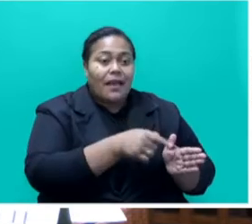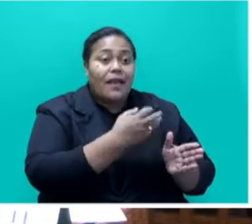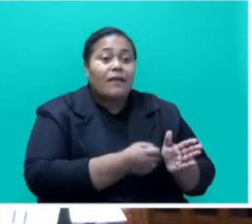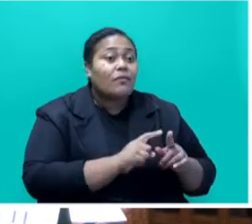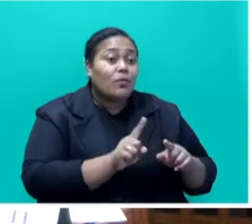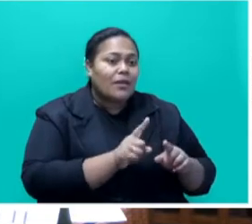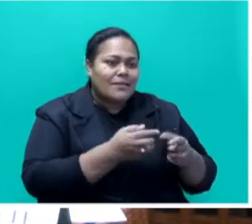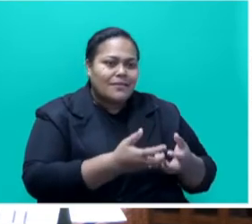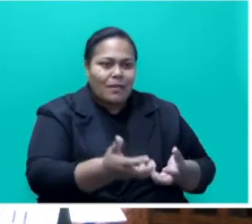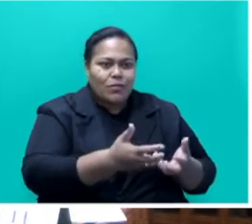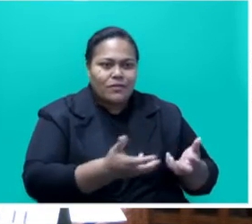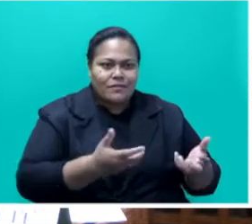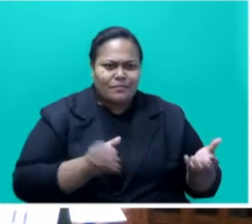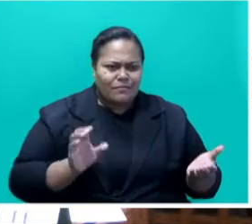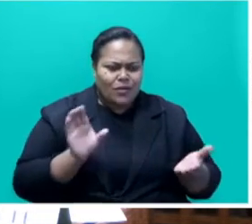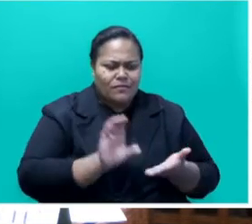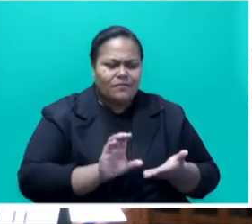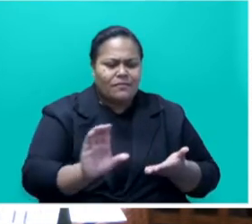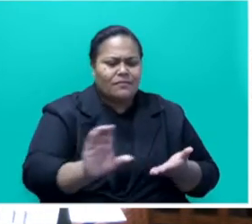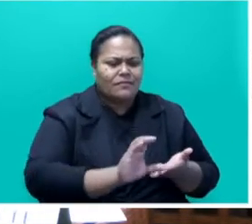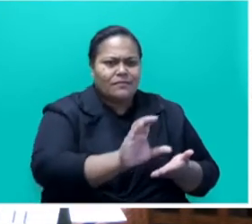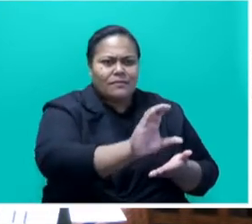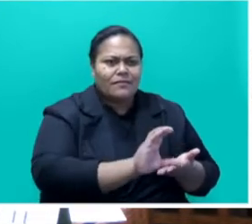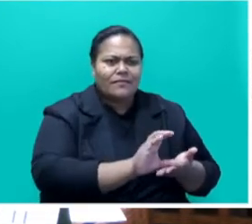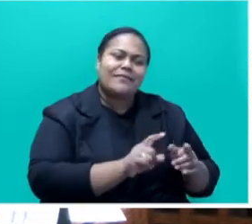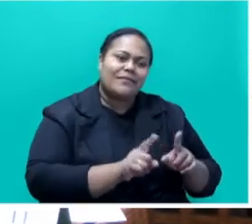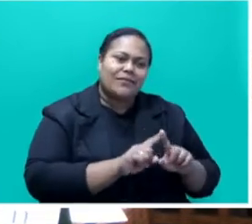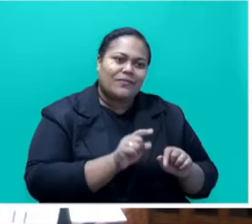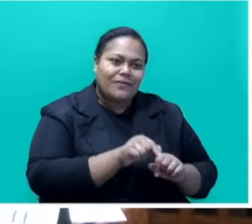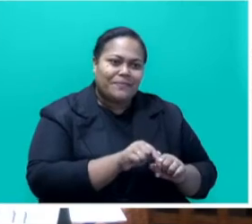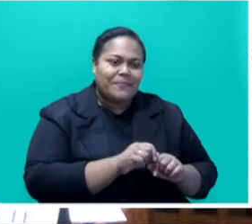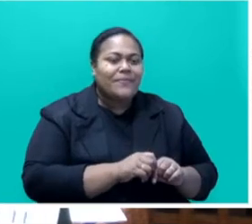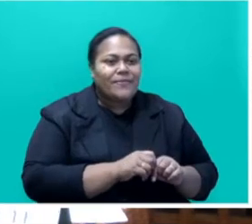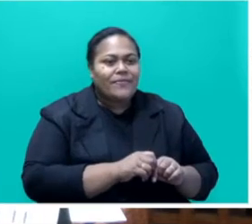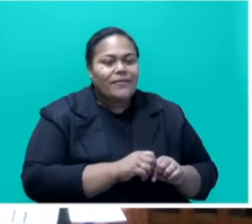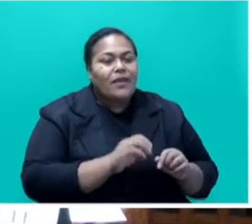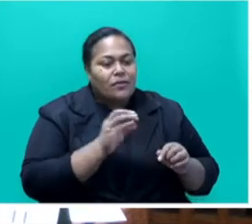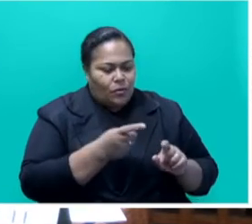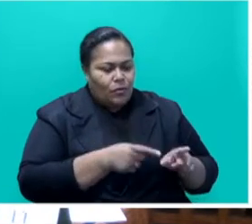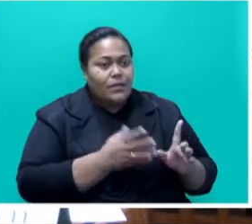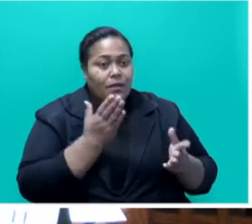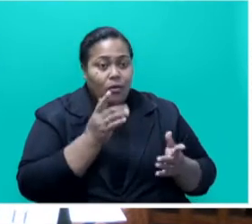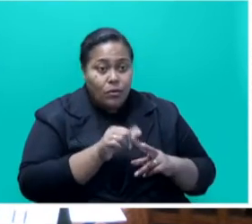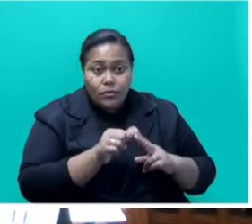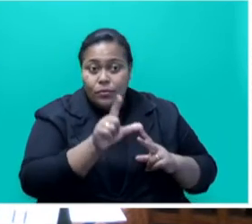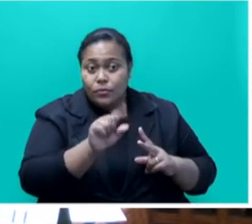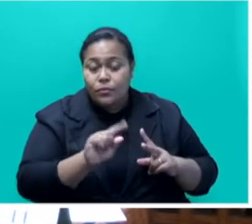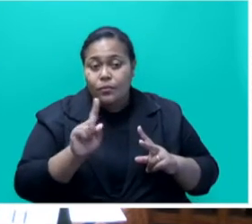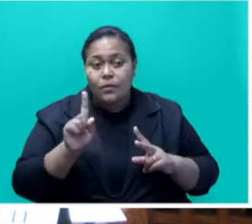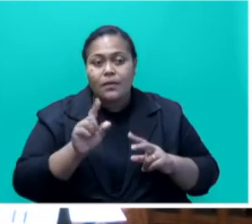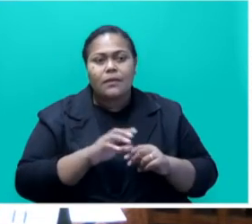they have separate allocations for the different projects. And additionally, Mr. Speaker, sir, they are also doing